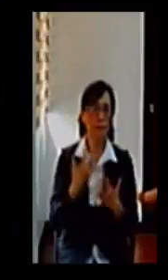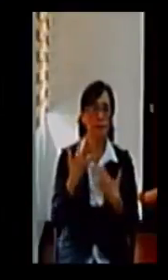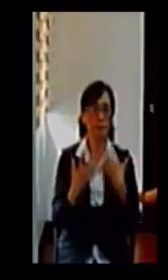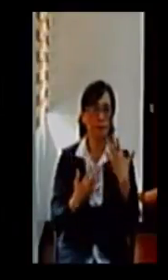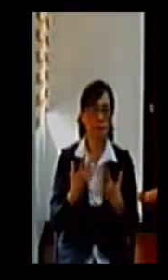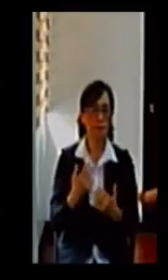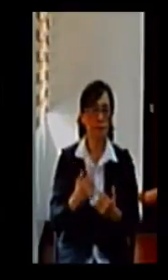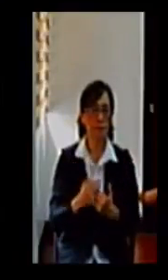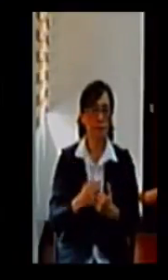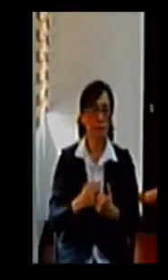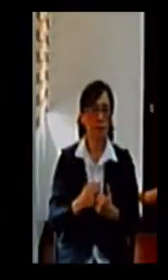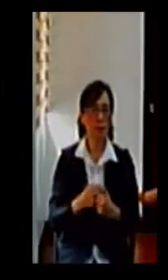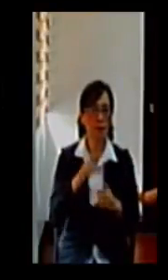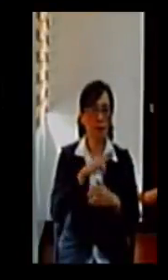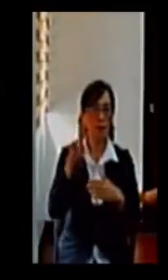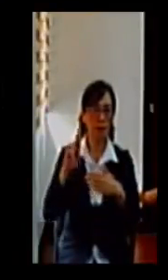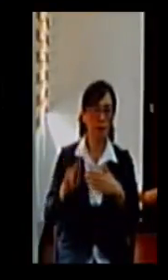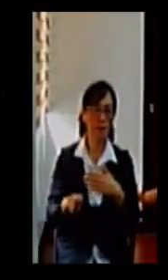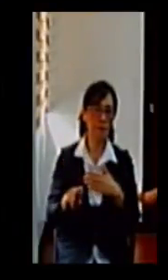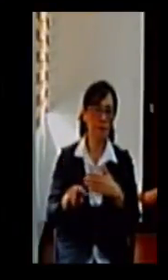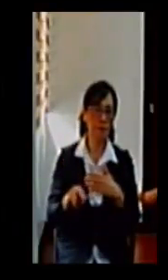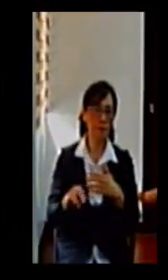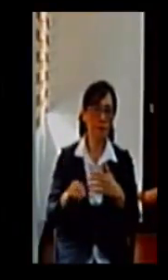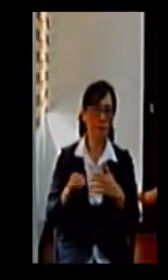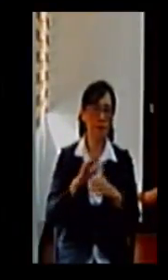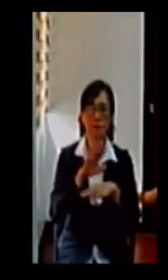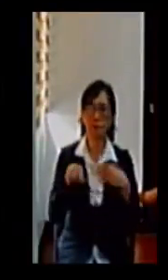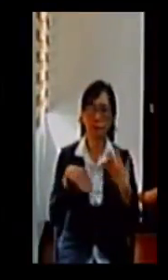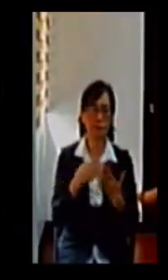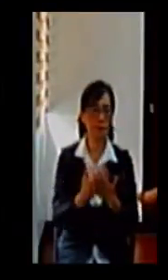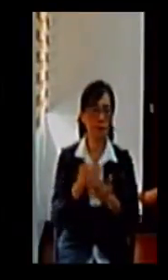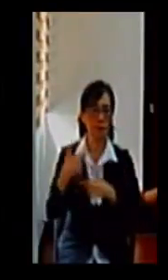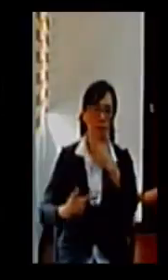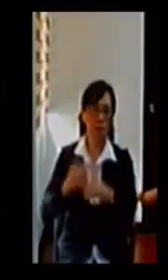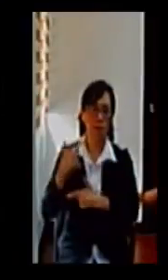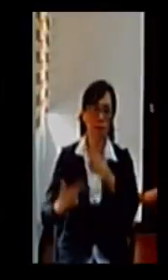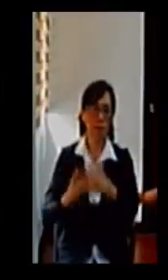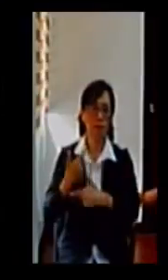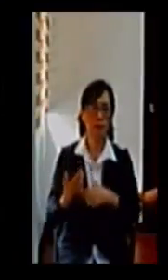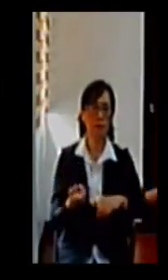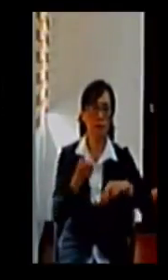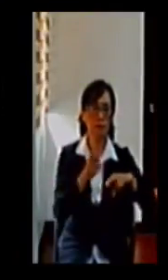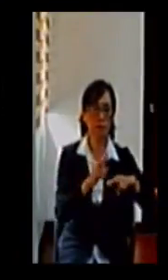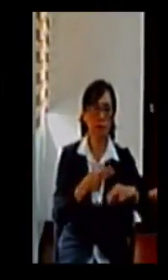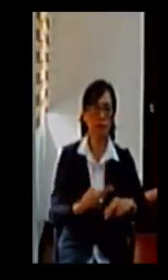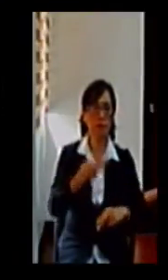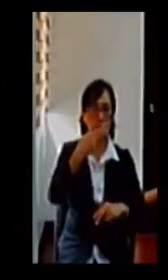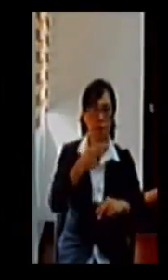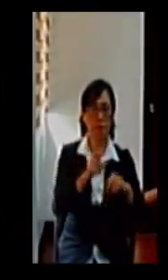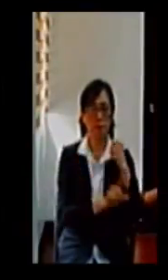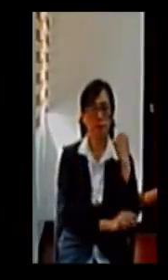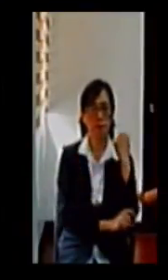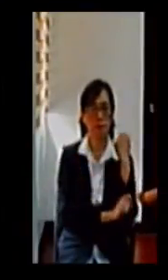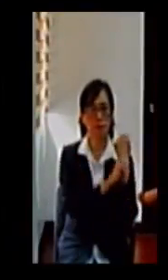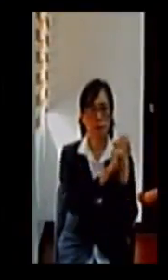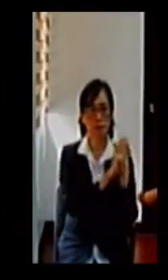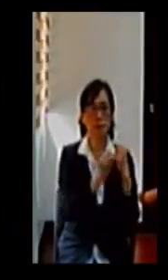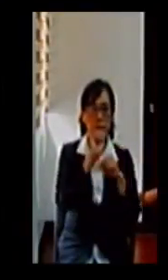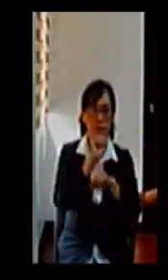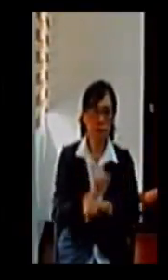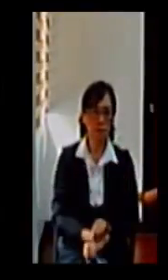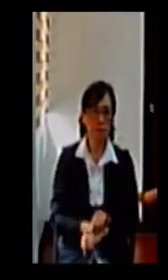globe result to overall global rise in temperature. And the impacts of the global rise